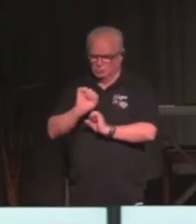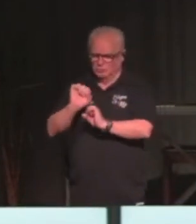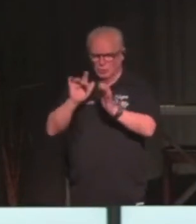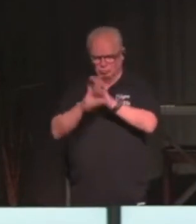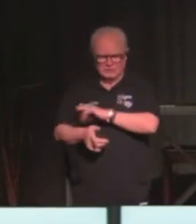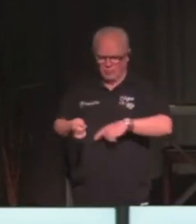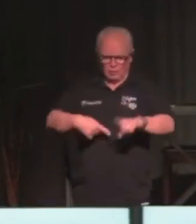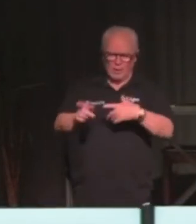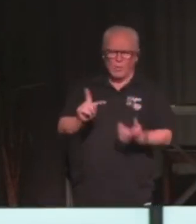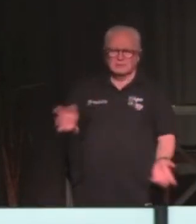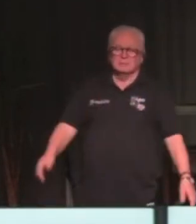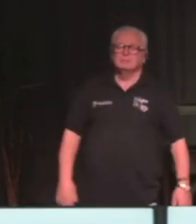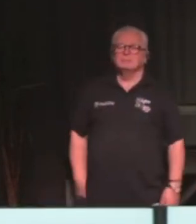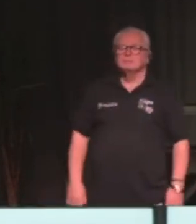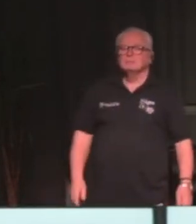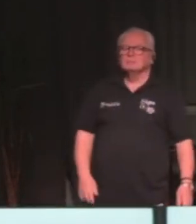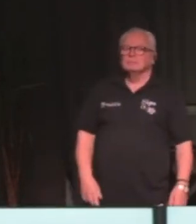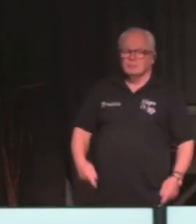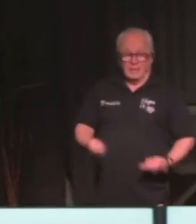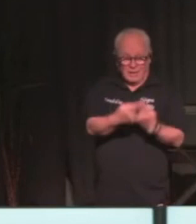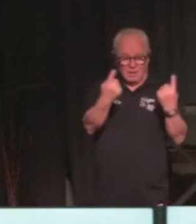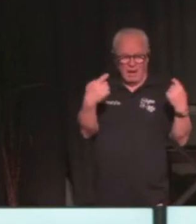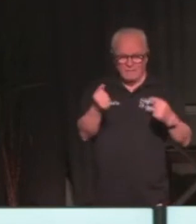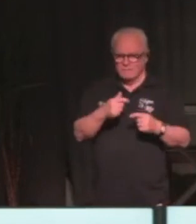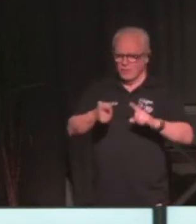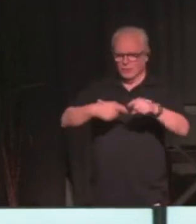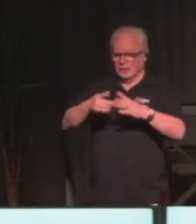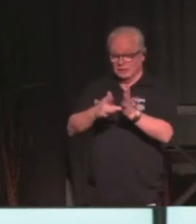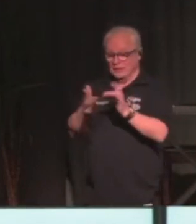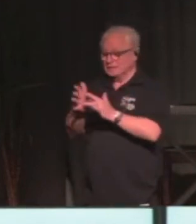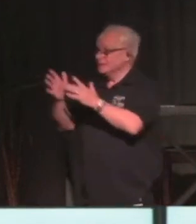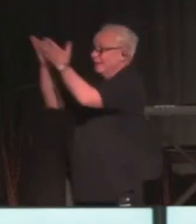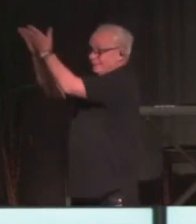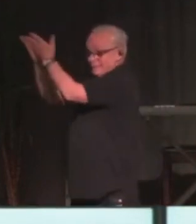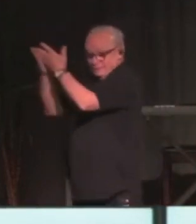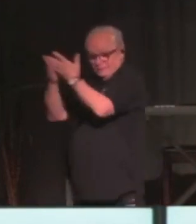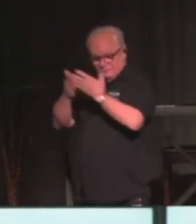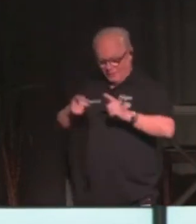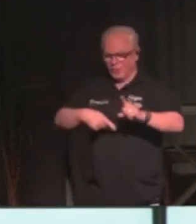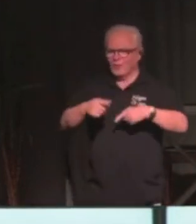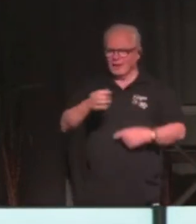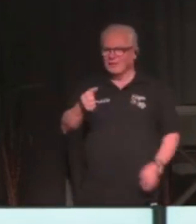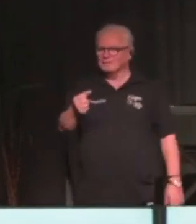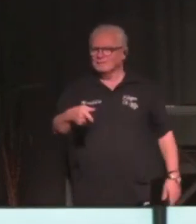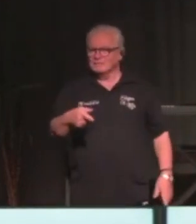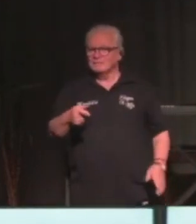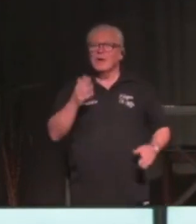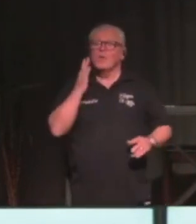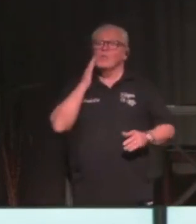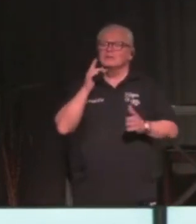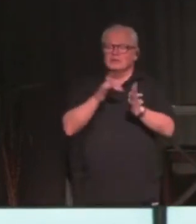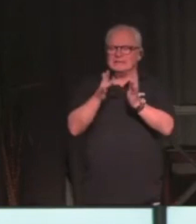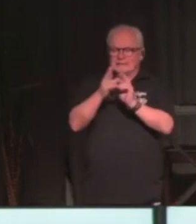authority? Well, you and I have the authority that Jesus gave us. Jesus, after his resurrection,